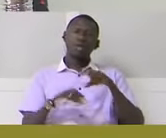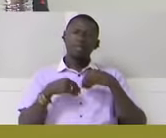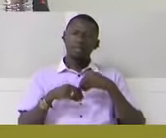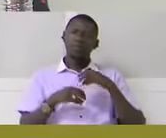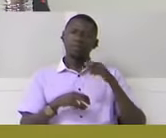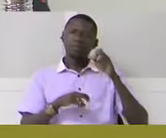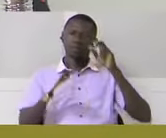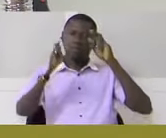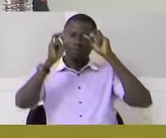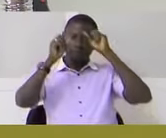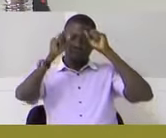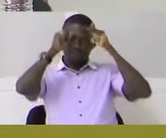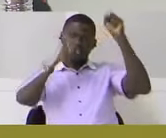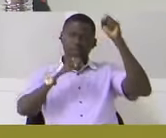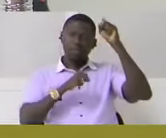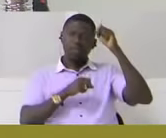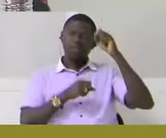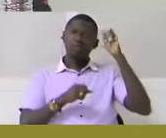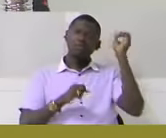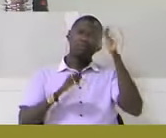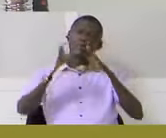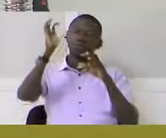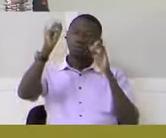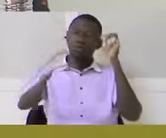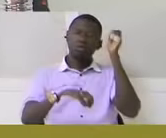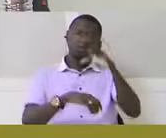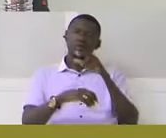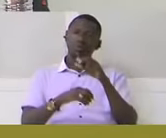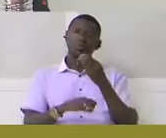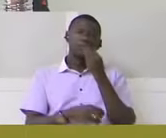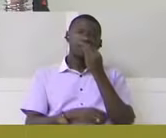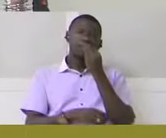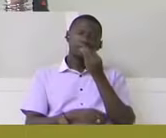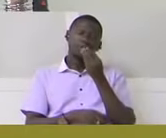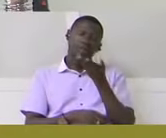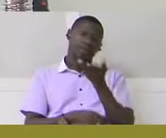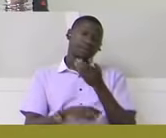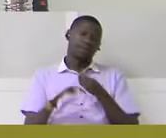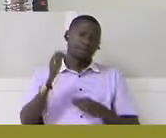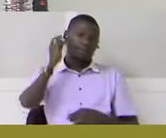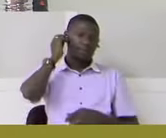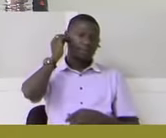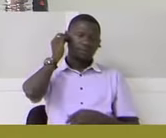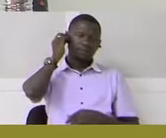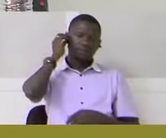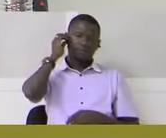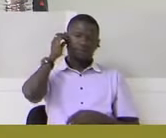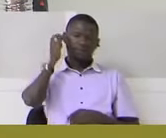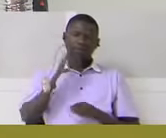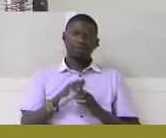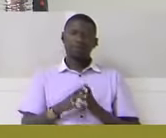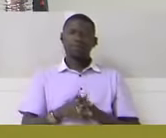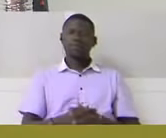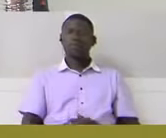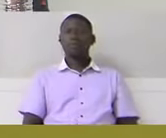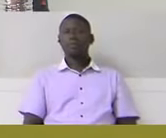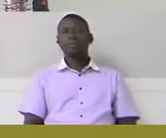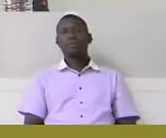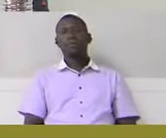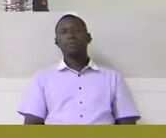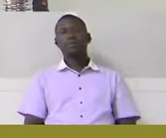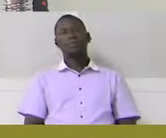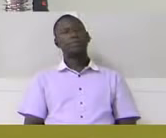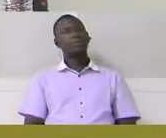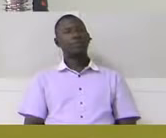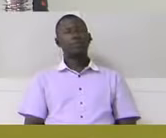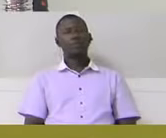and passes by to be coming towards the incoming traffic? Ne ajube convoy na bitakan menno